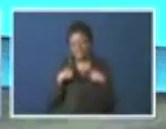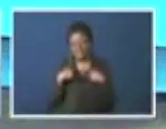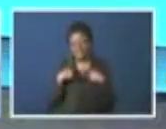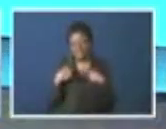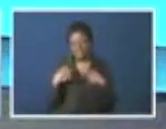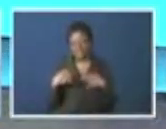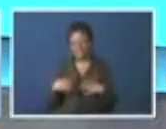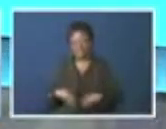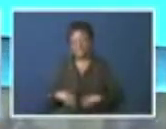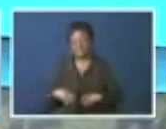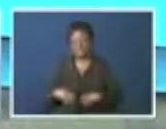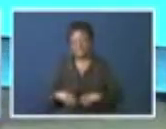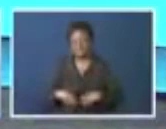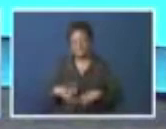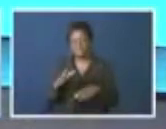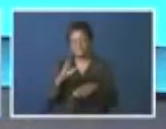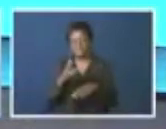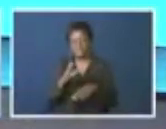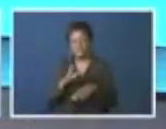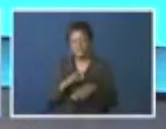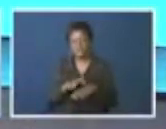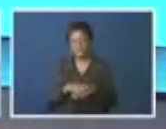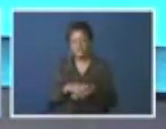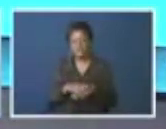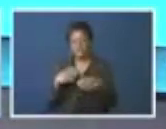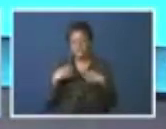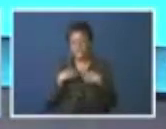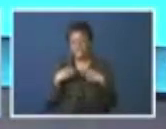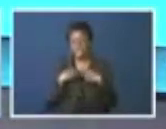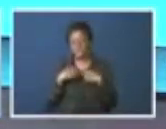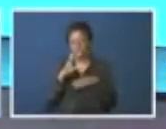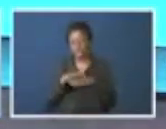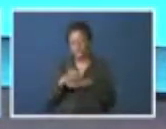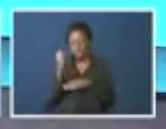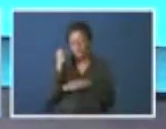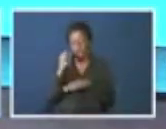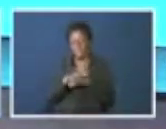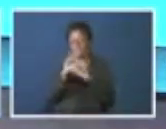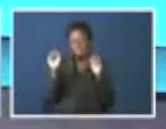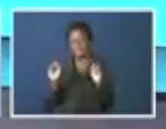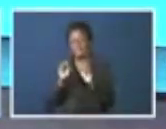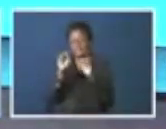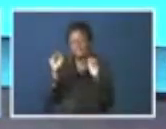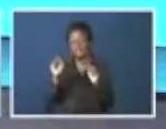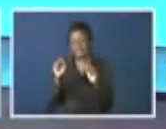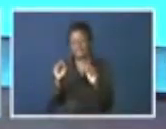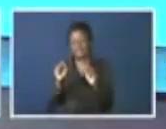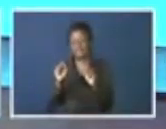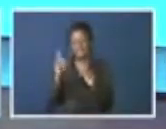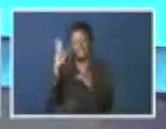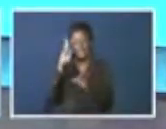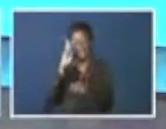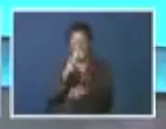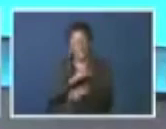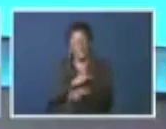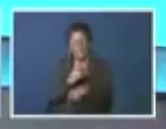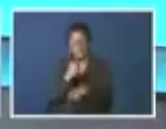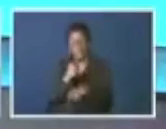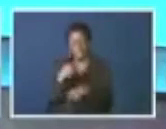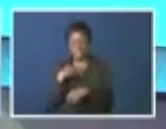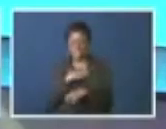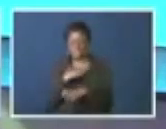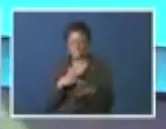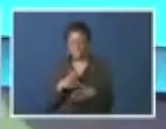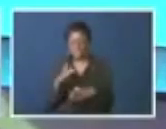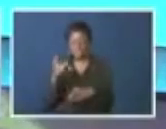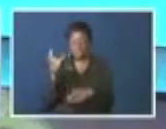of Assembly on Wednesday. In response, National Security Minister the Honorable Wayne Munroe stressed that Commissioner Clayton Fernanda